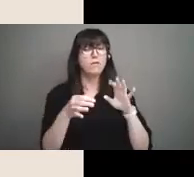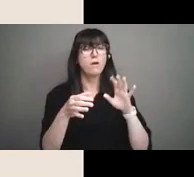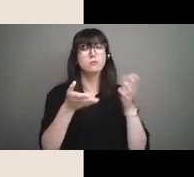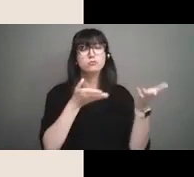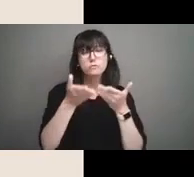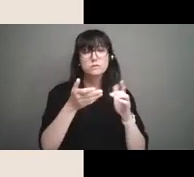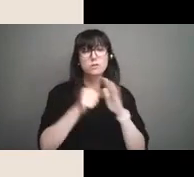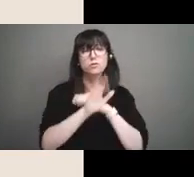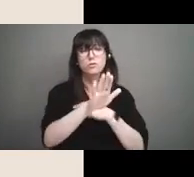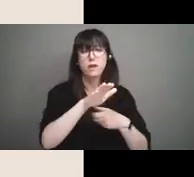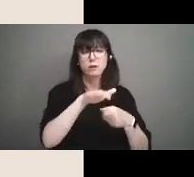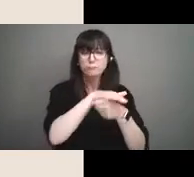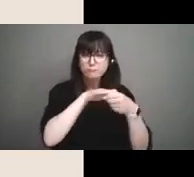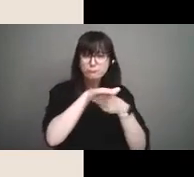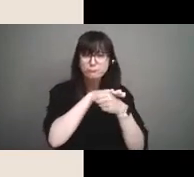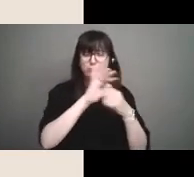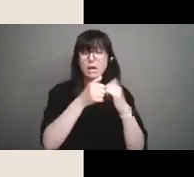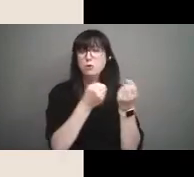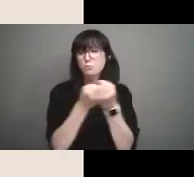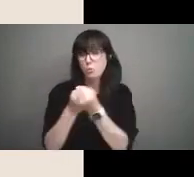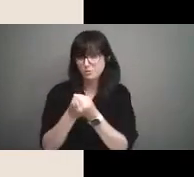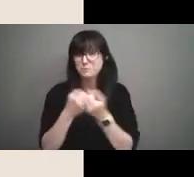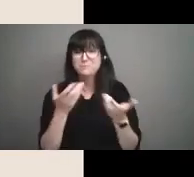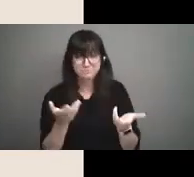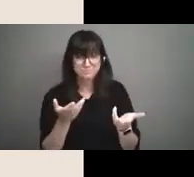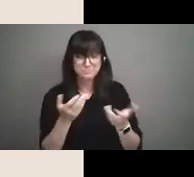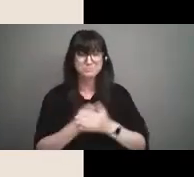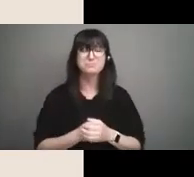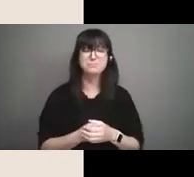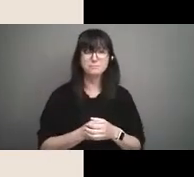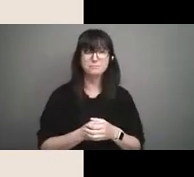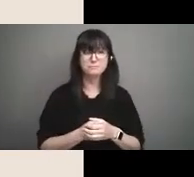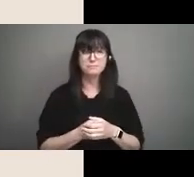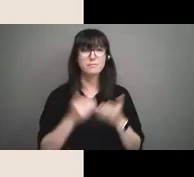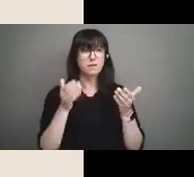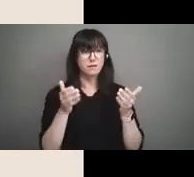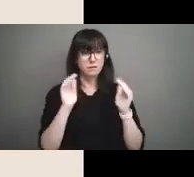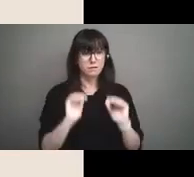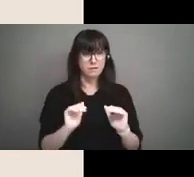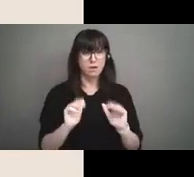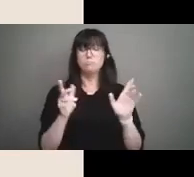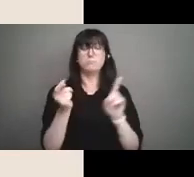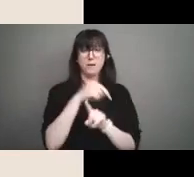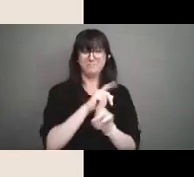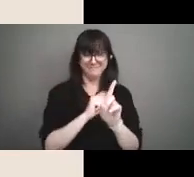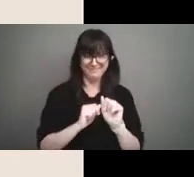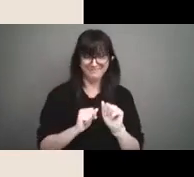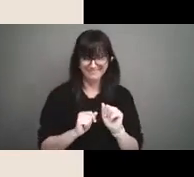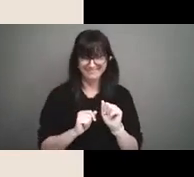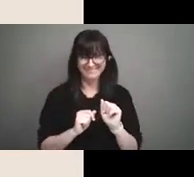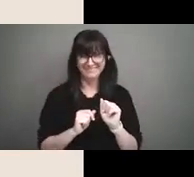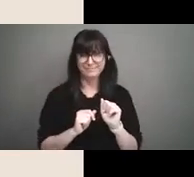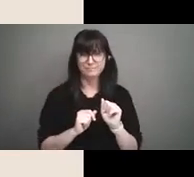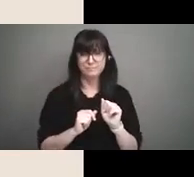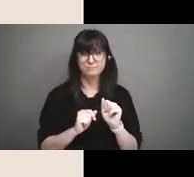local area to support someone through the case study scenario. And then active listening, thanks. Active